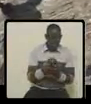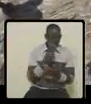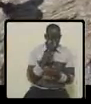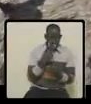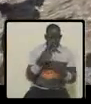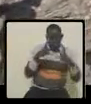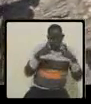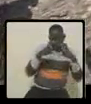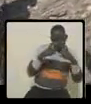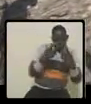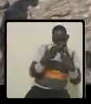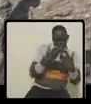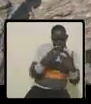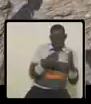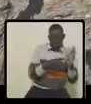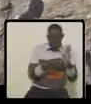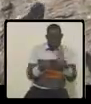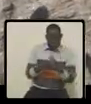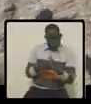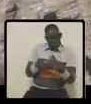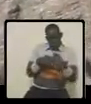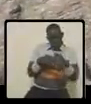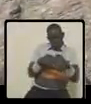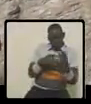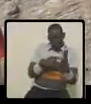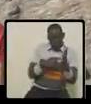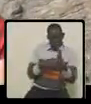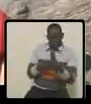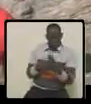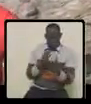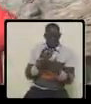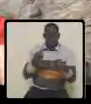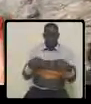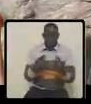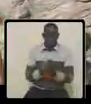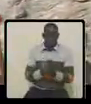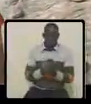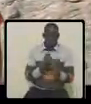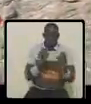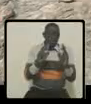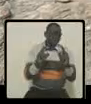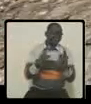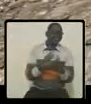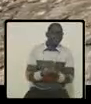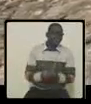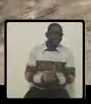can you take some photos while I point at something? Yeah, sure. Give me the camera.